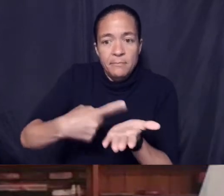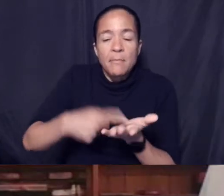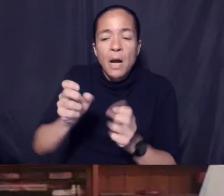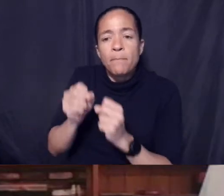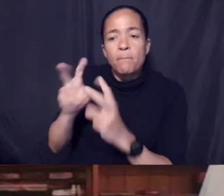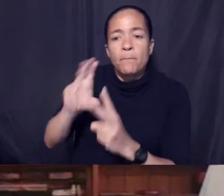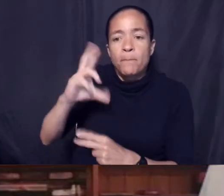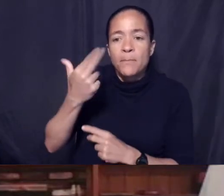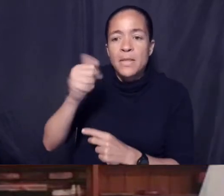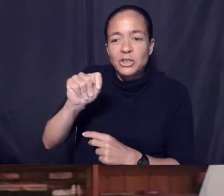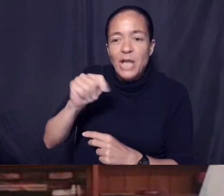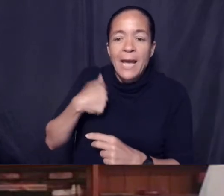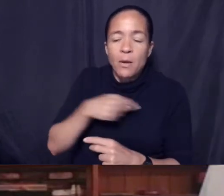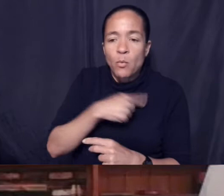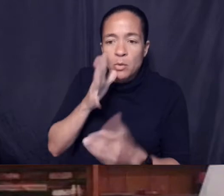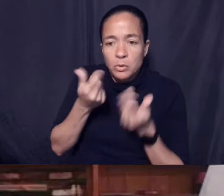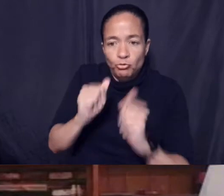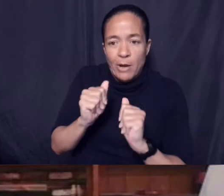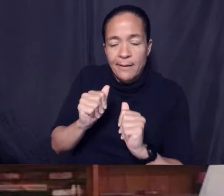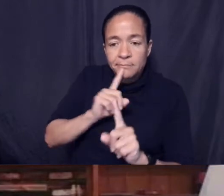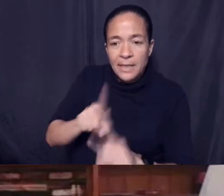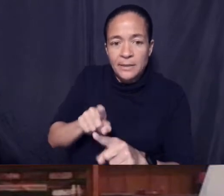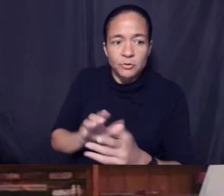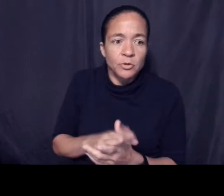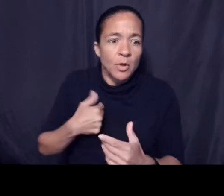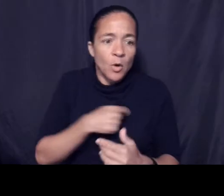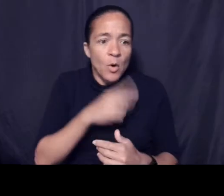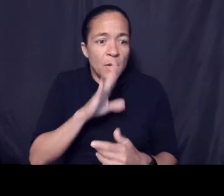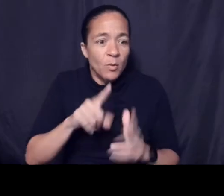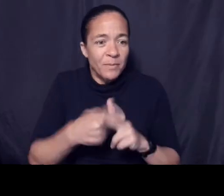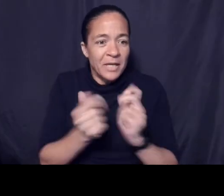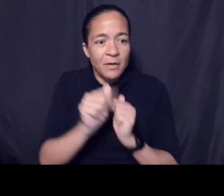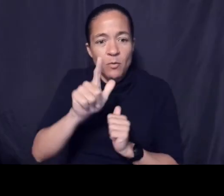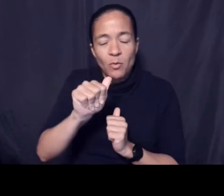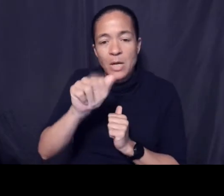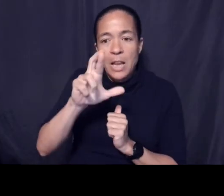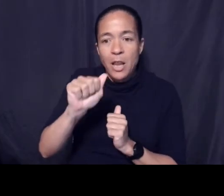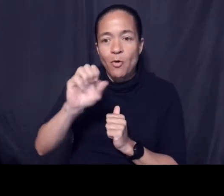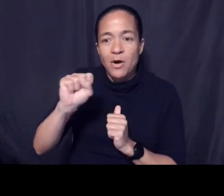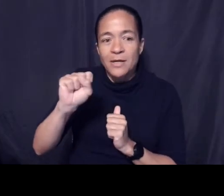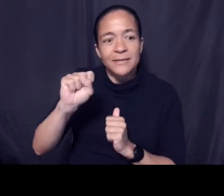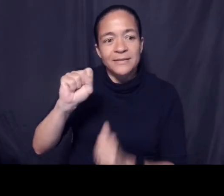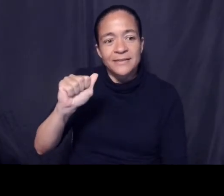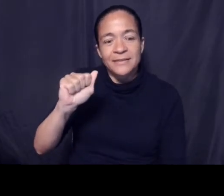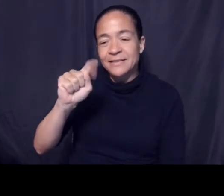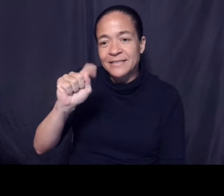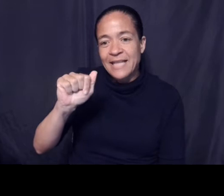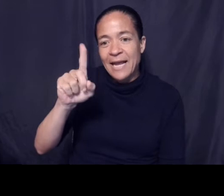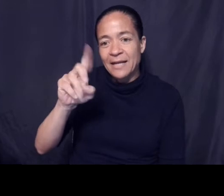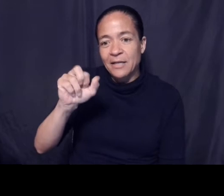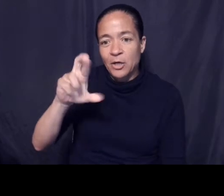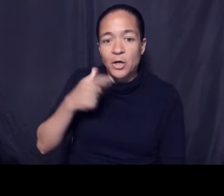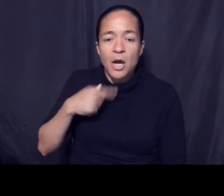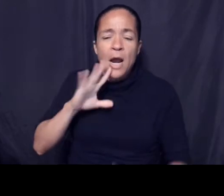answer them. Now let us begin with Dr. Sadler. Hi, everybody. My name is Laura Stadler, and I'm a